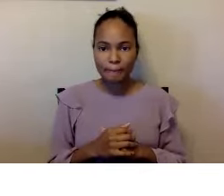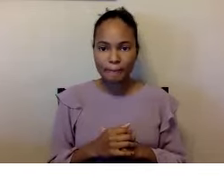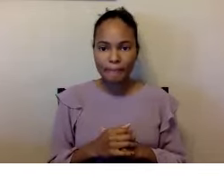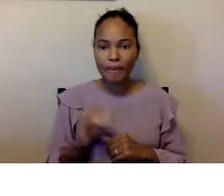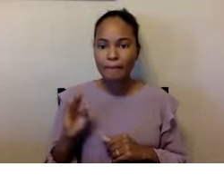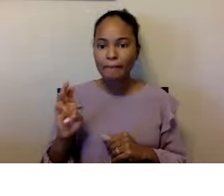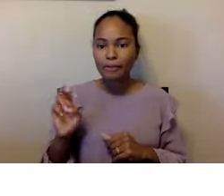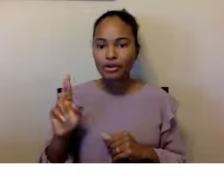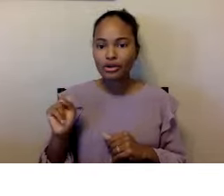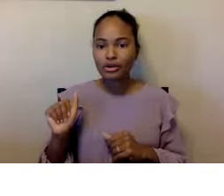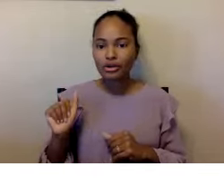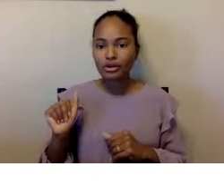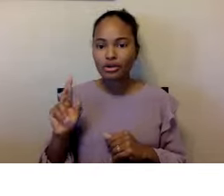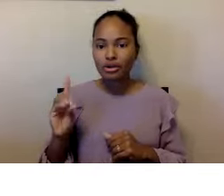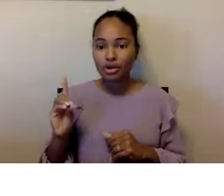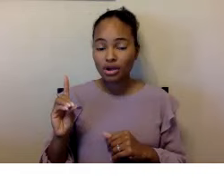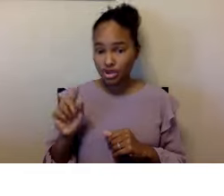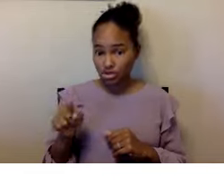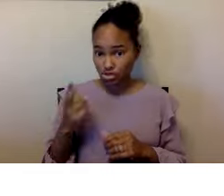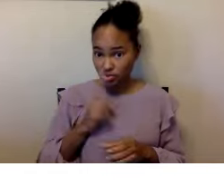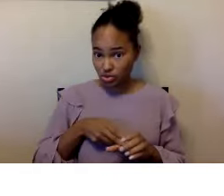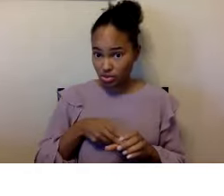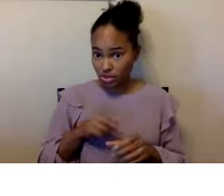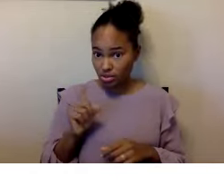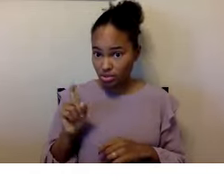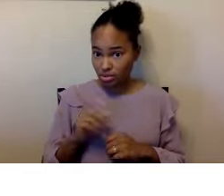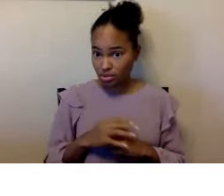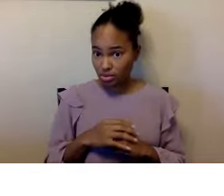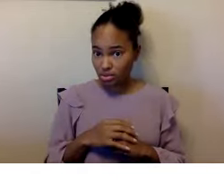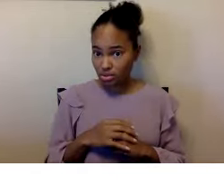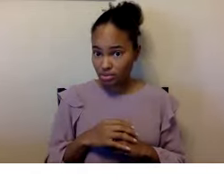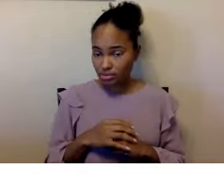Bernard, were you able to join us?